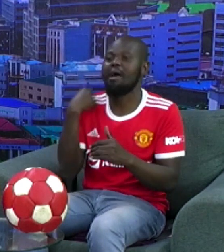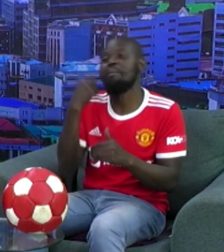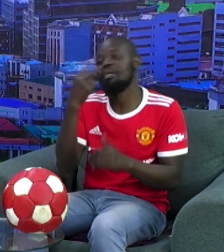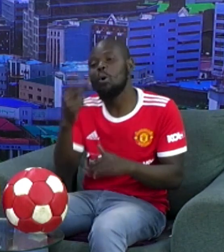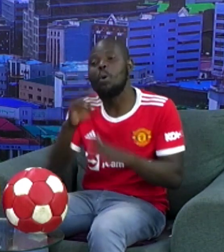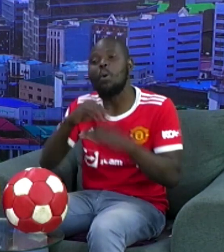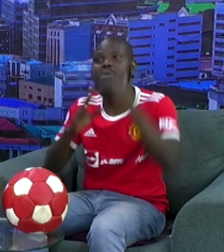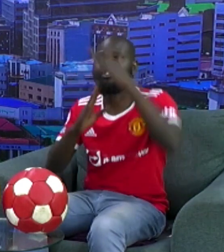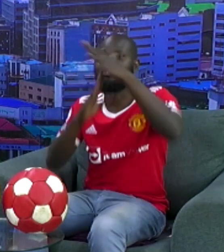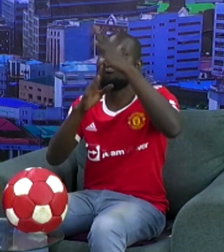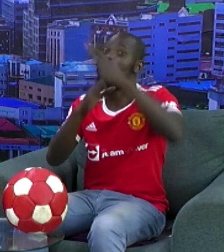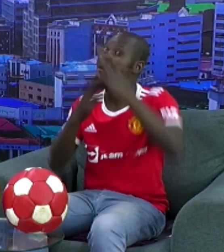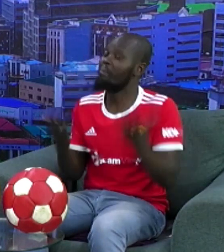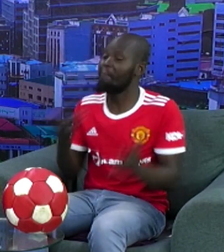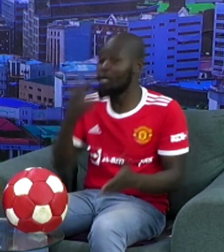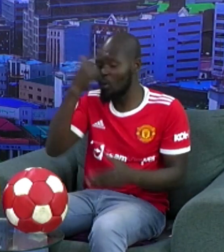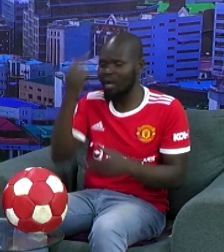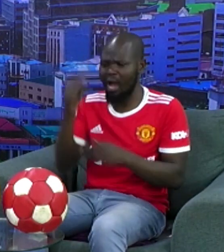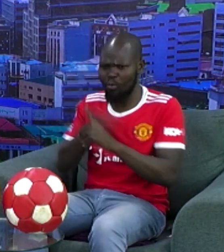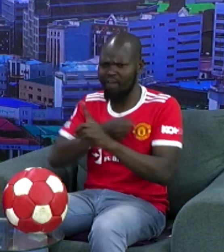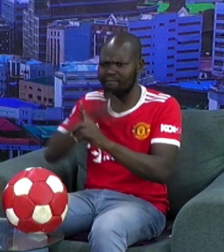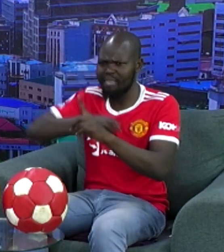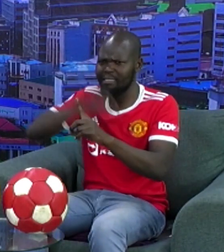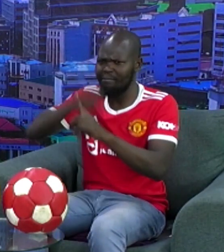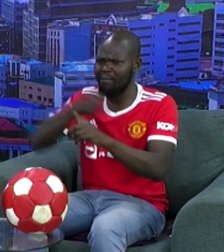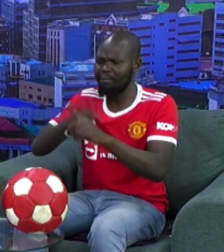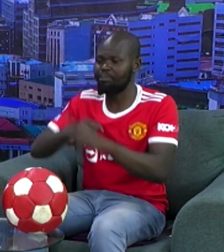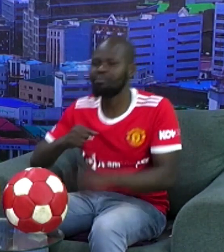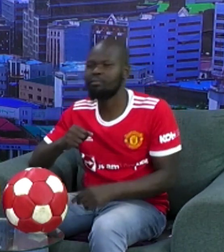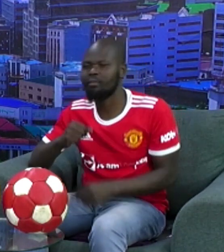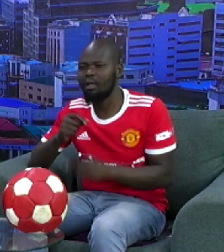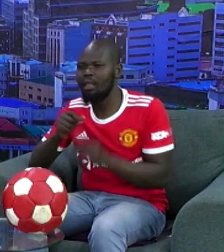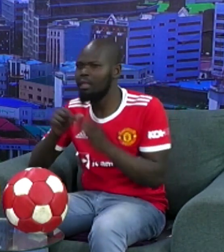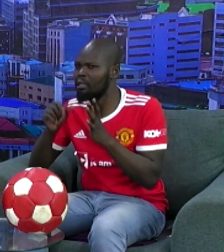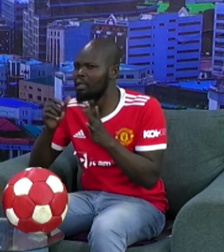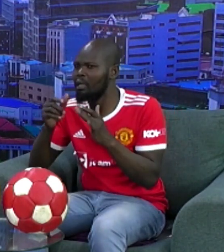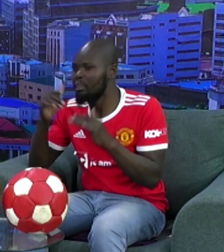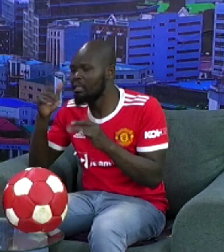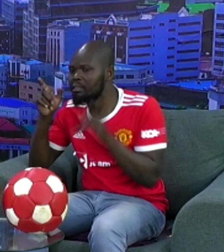I want Gor Mahia to close in the gap right. between the Posta Rangers and Gor Mahia.